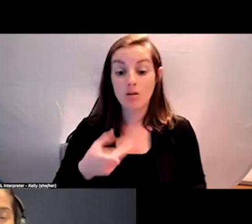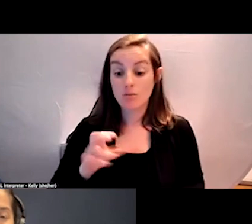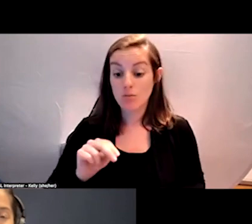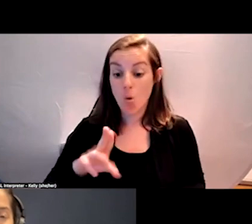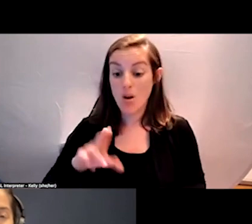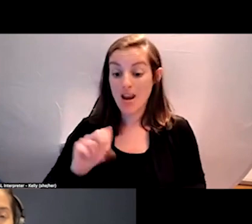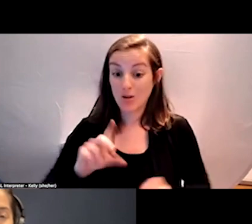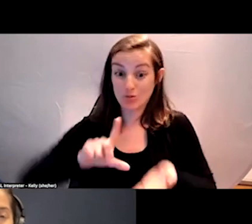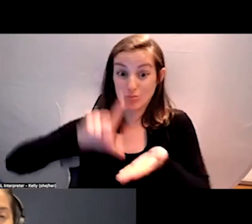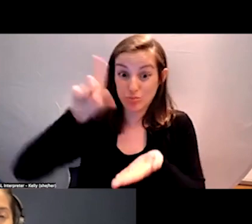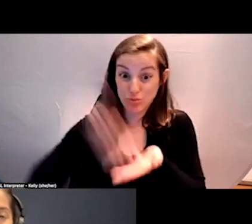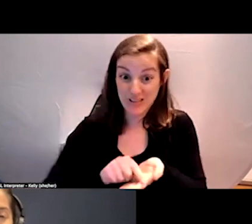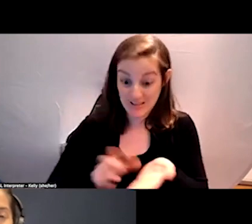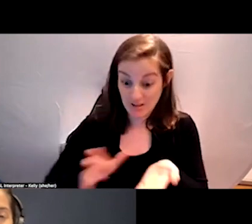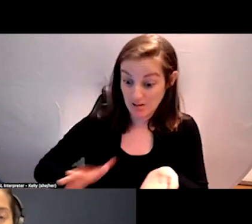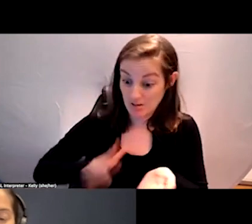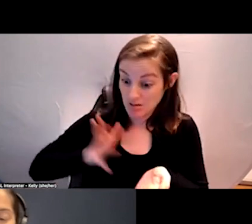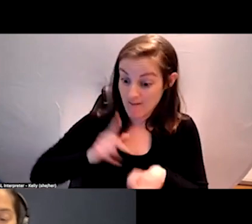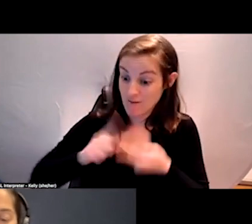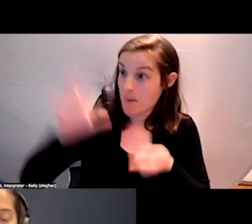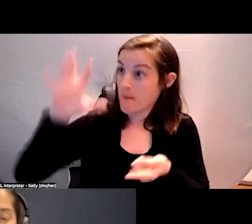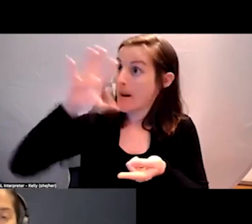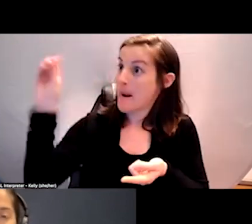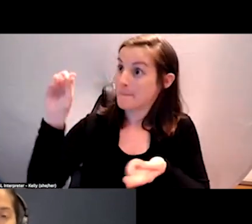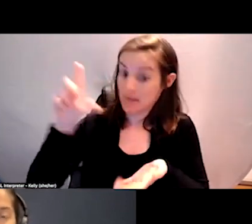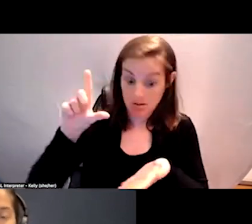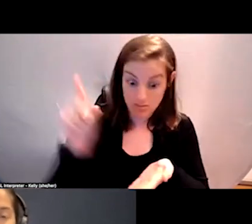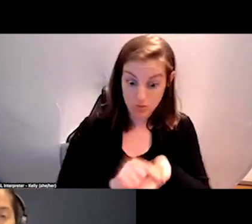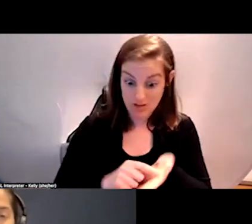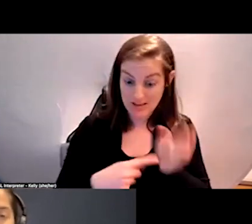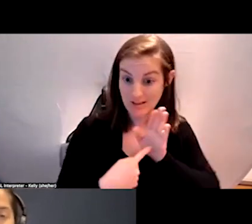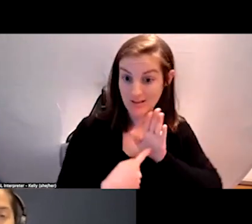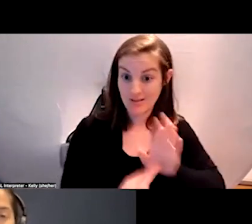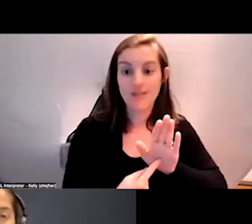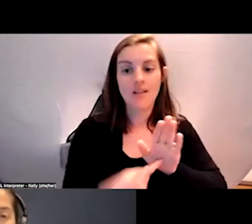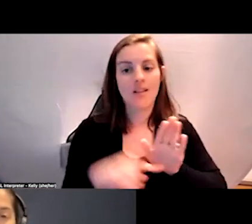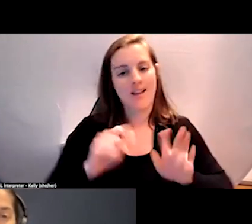right? I would look for the